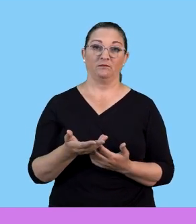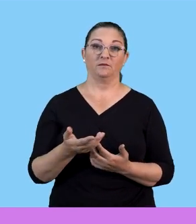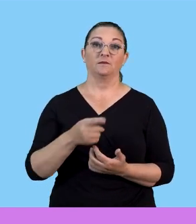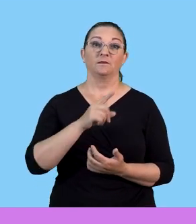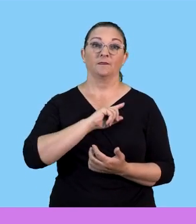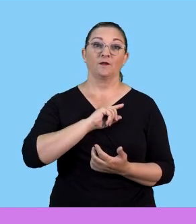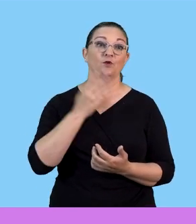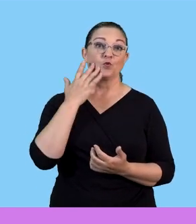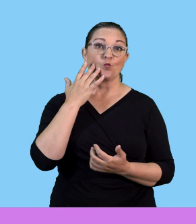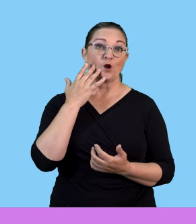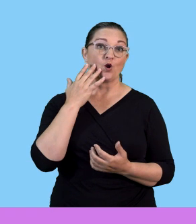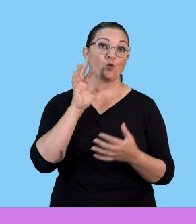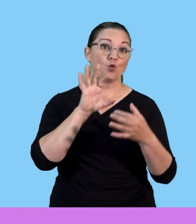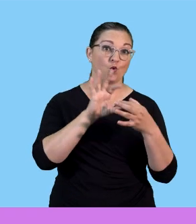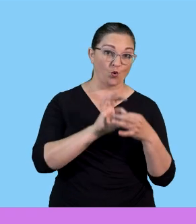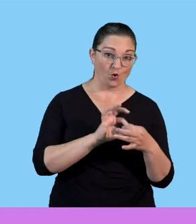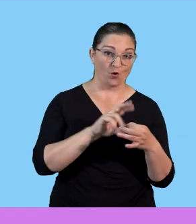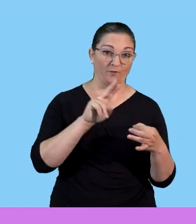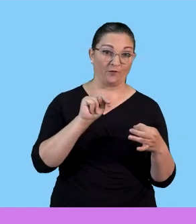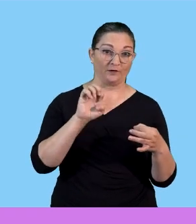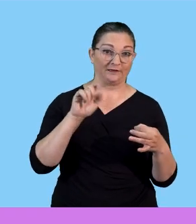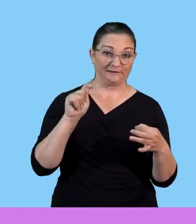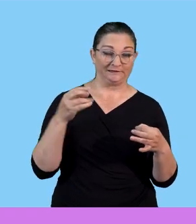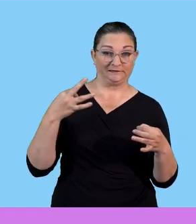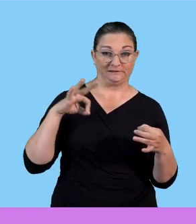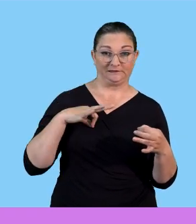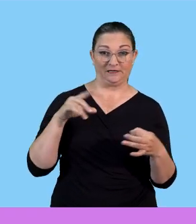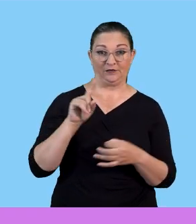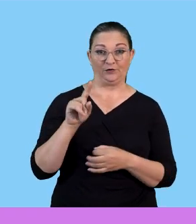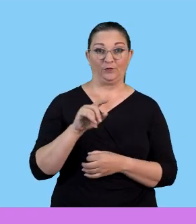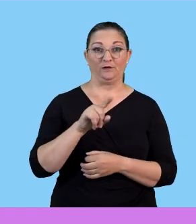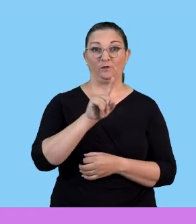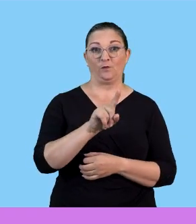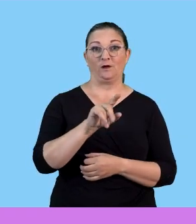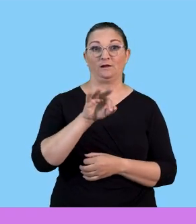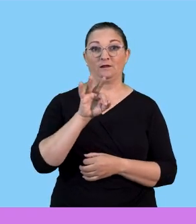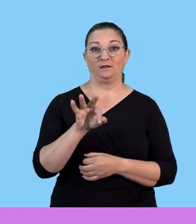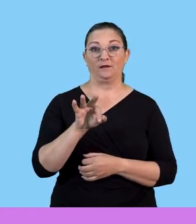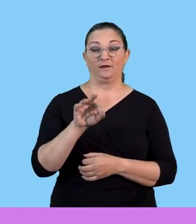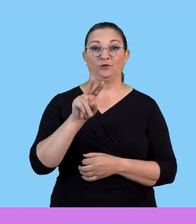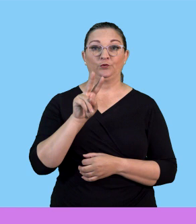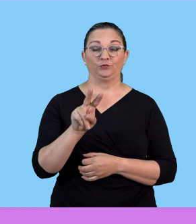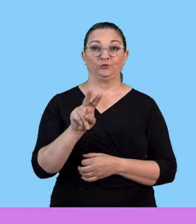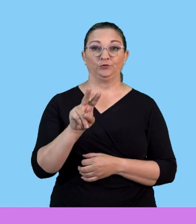12,227. So her take-home money, her net income, is